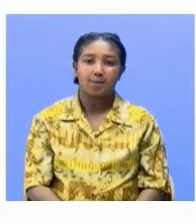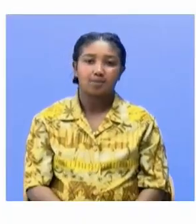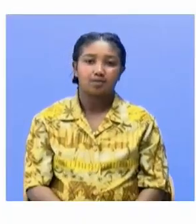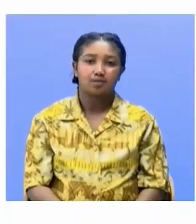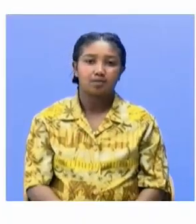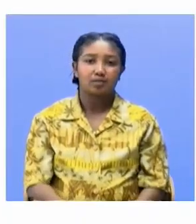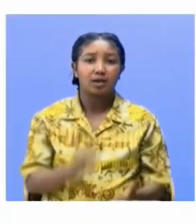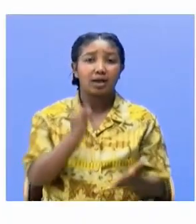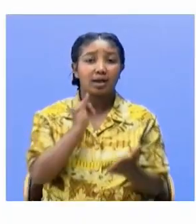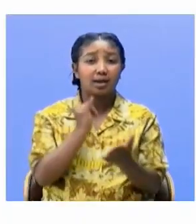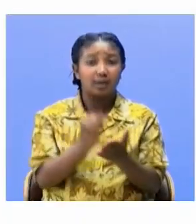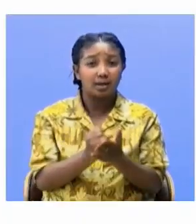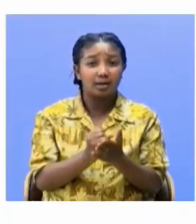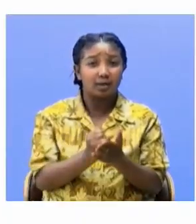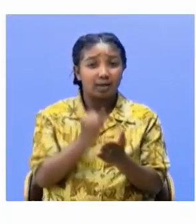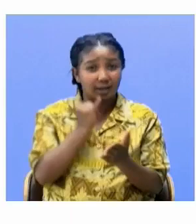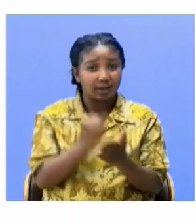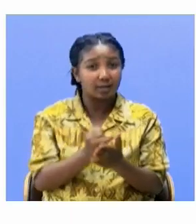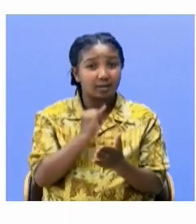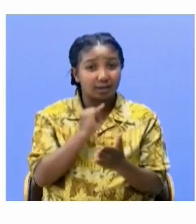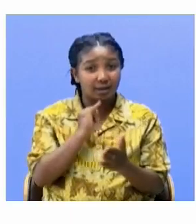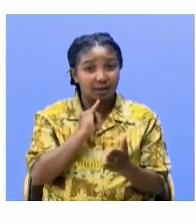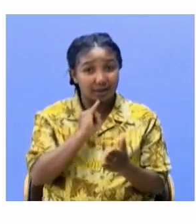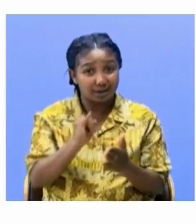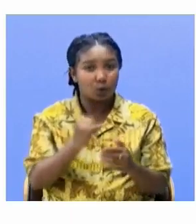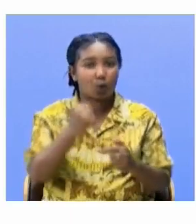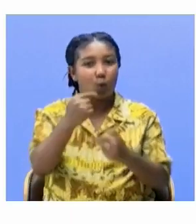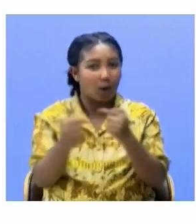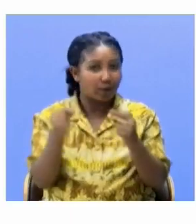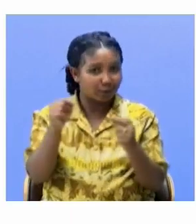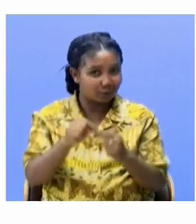is going to rain. It is